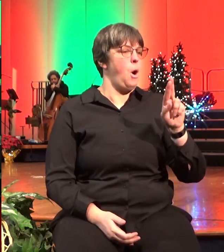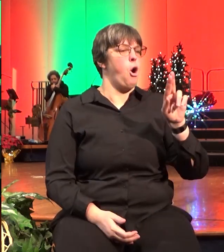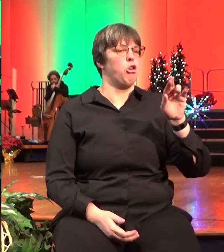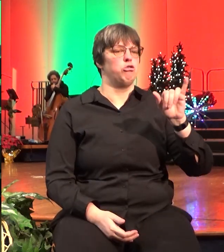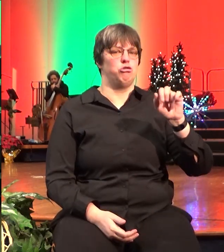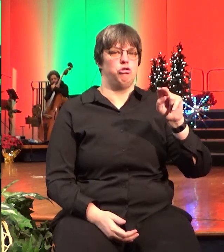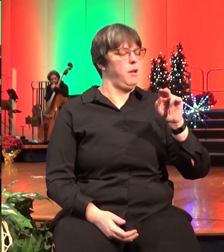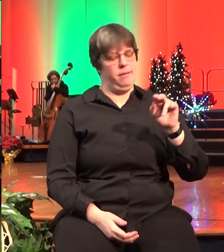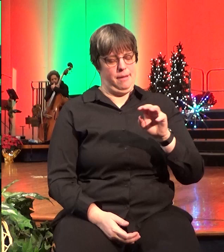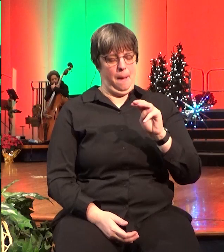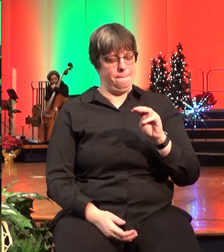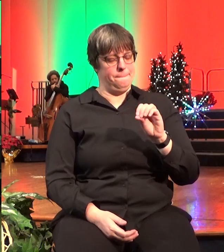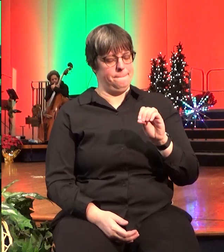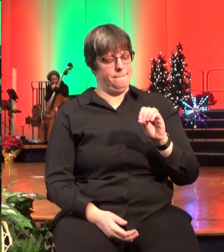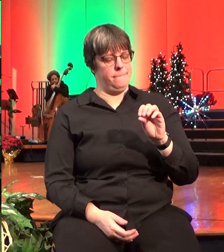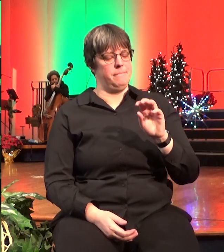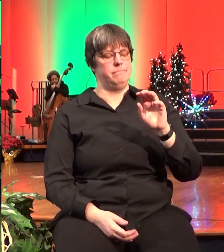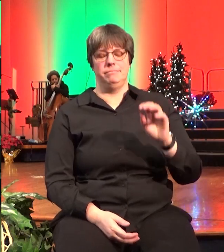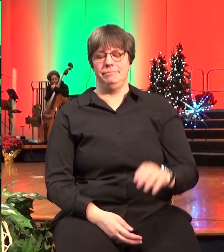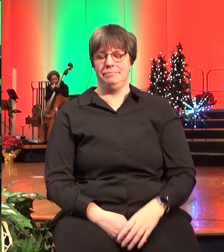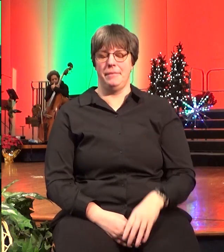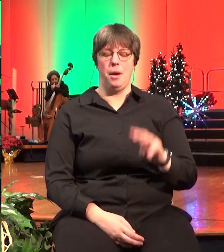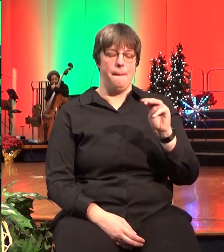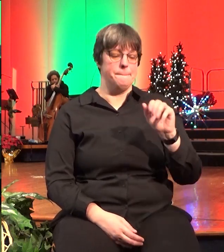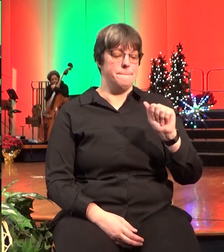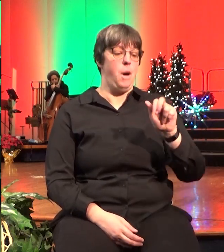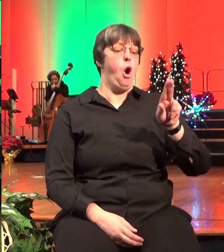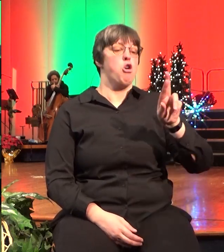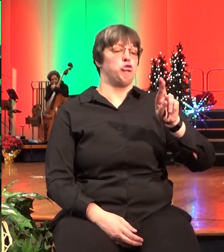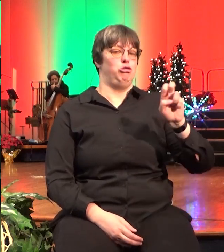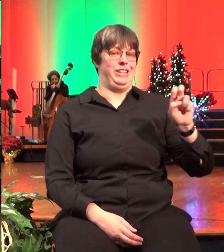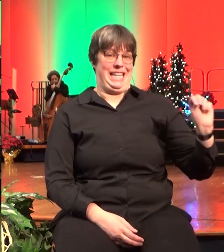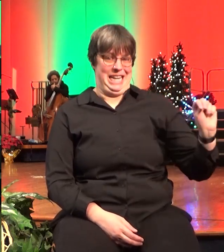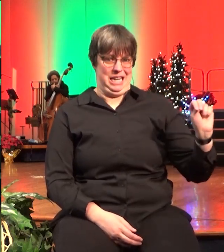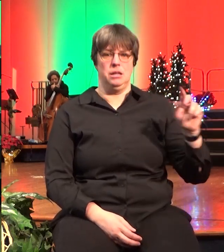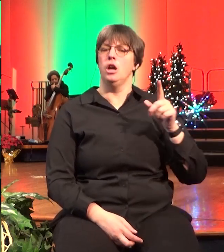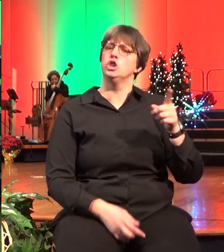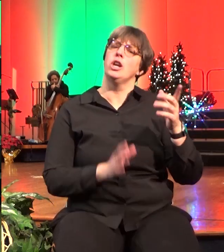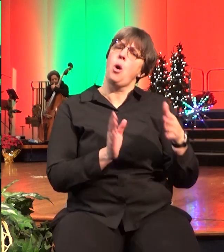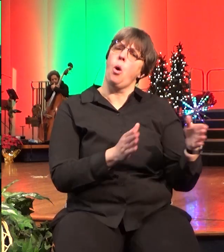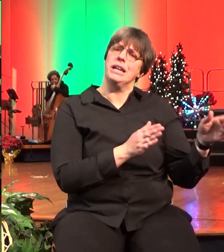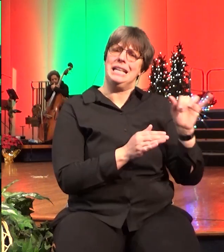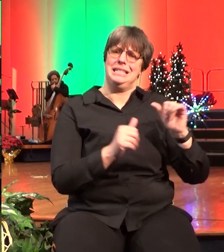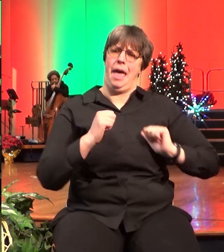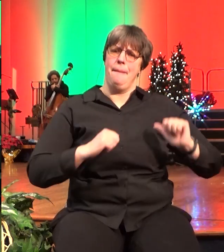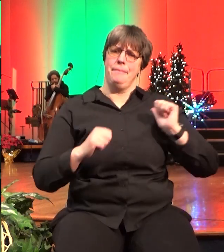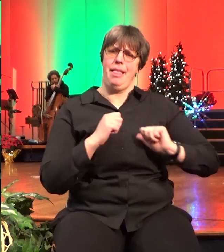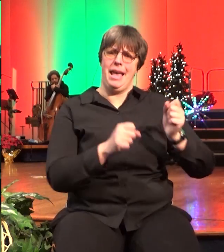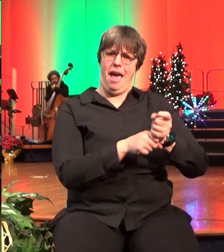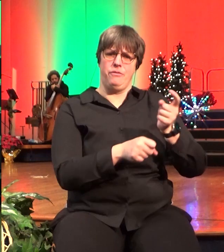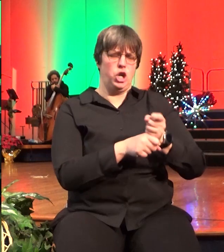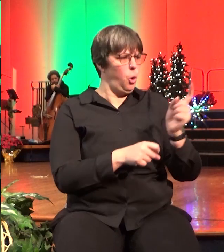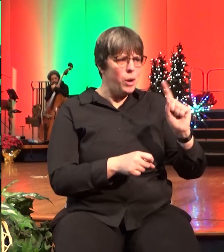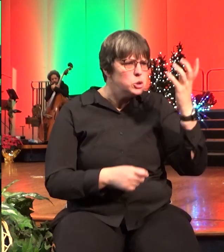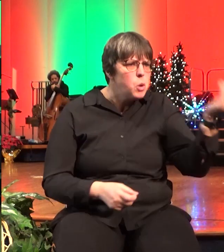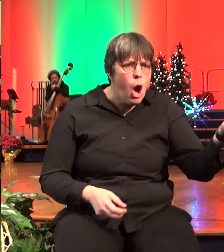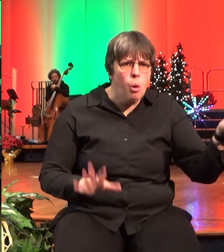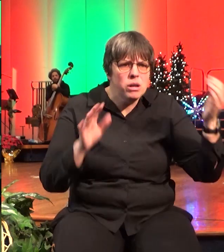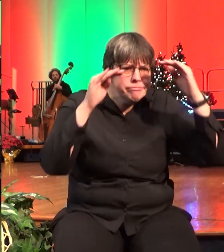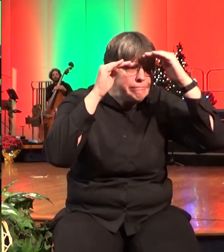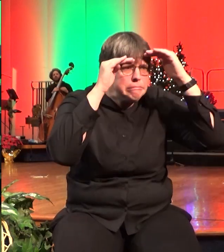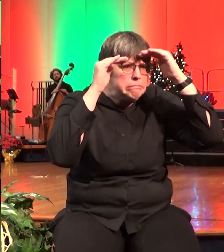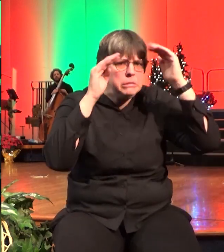that wonderful, she organizes the nativity play every year. Where'd she go? Where are you, Maureen? I saw you out